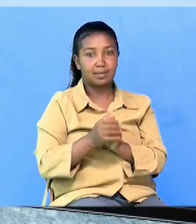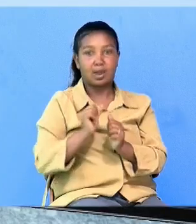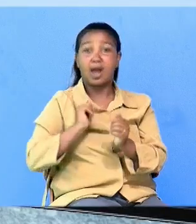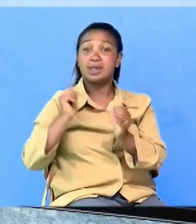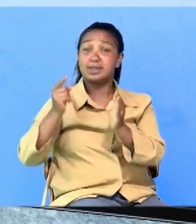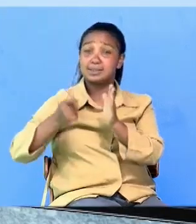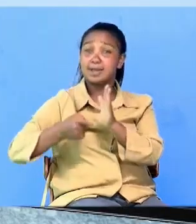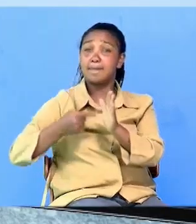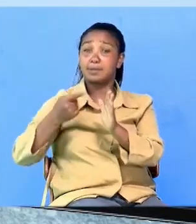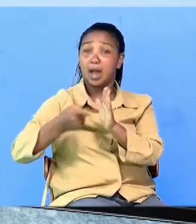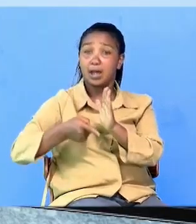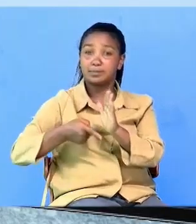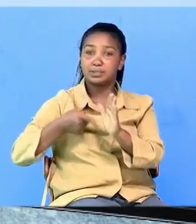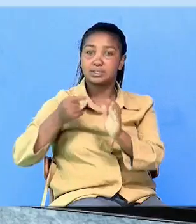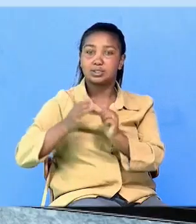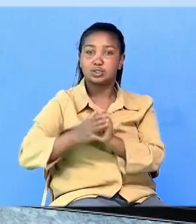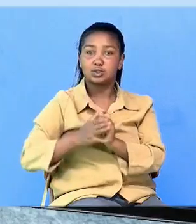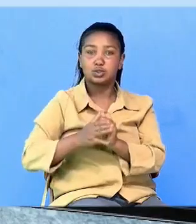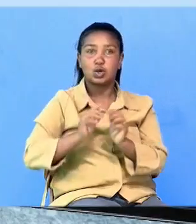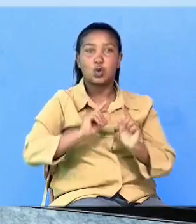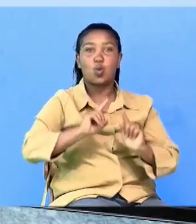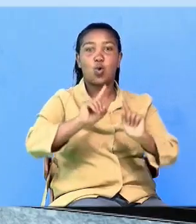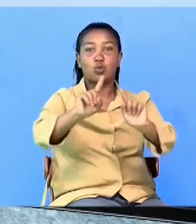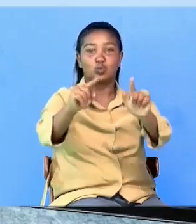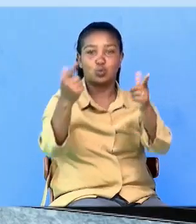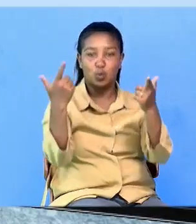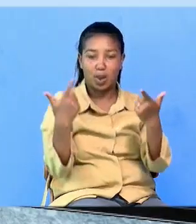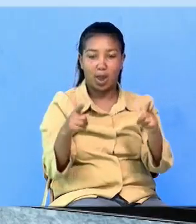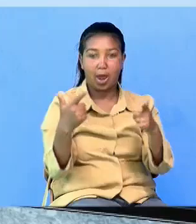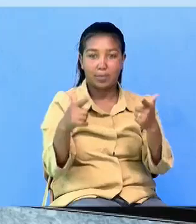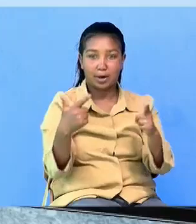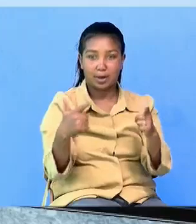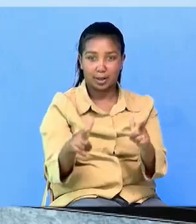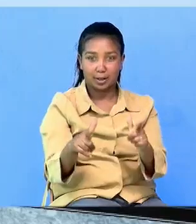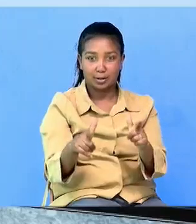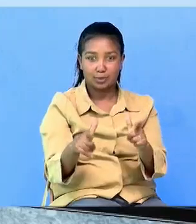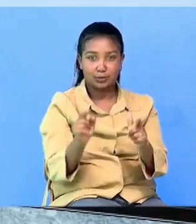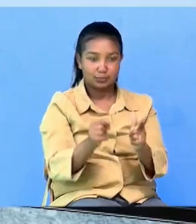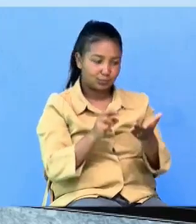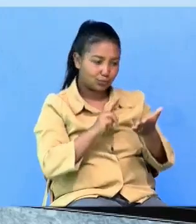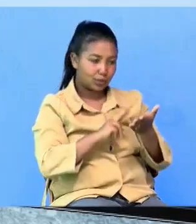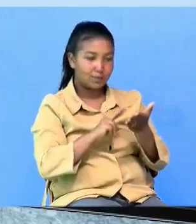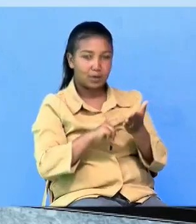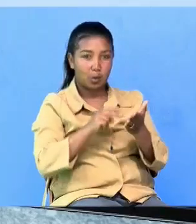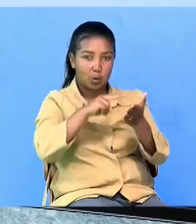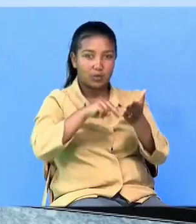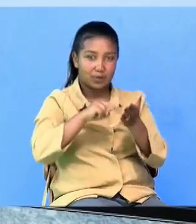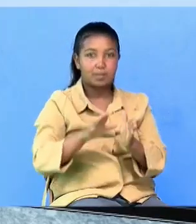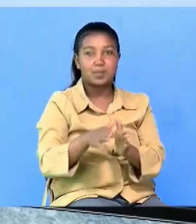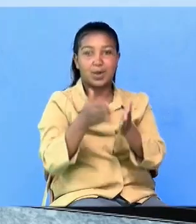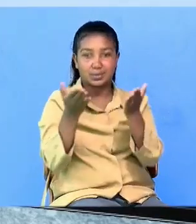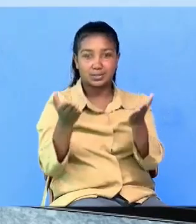I sometimes go to library so as to refer some books.